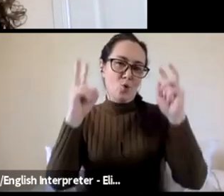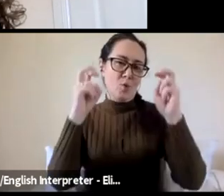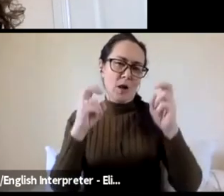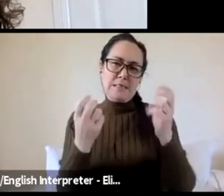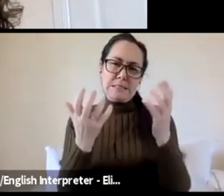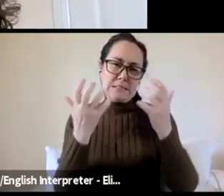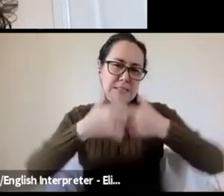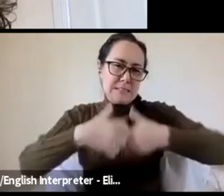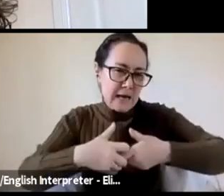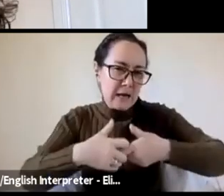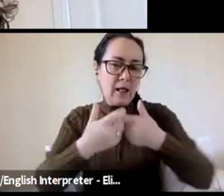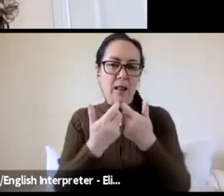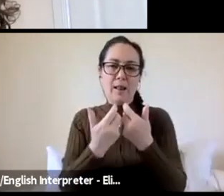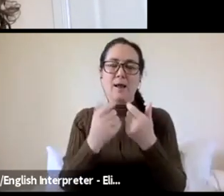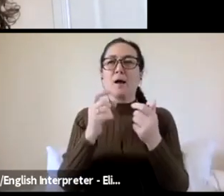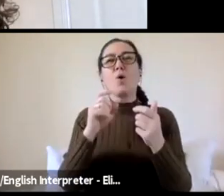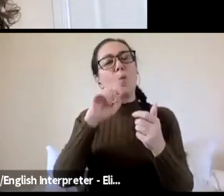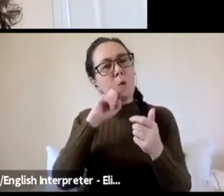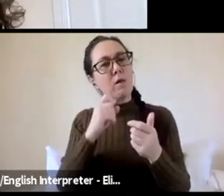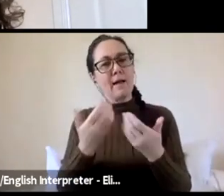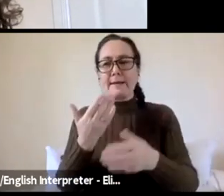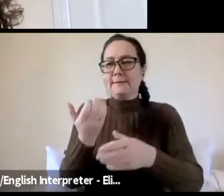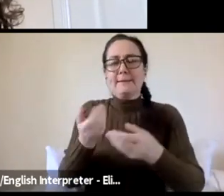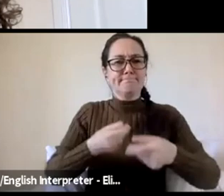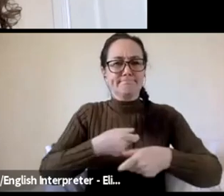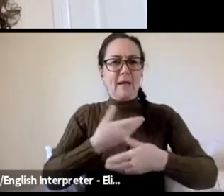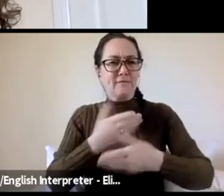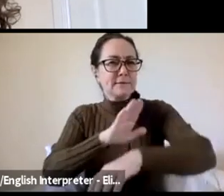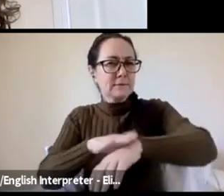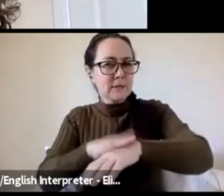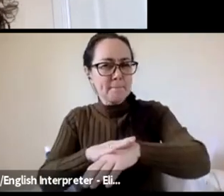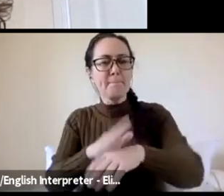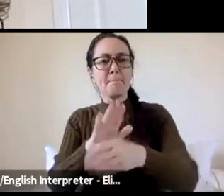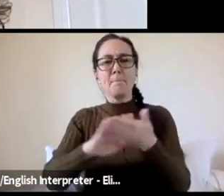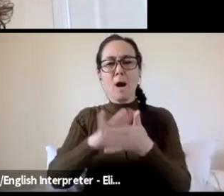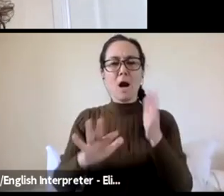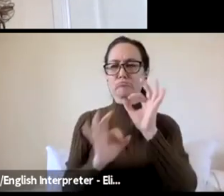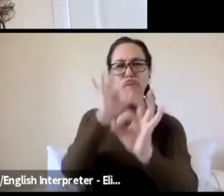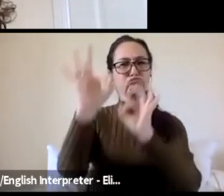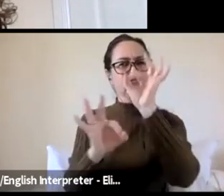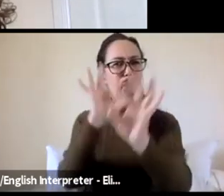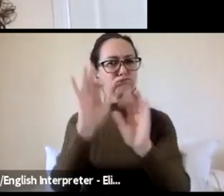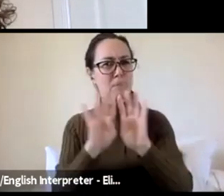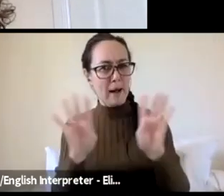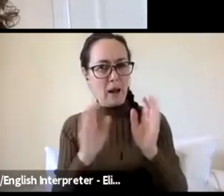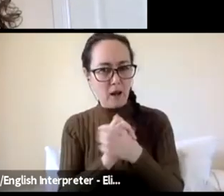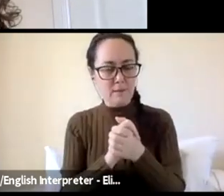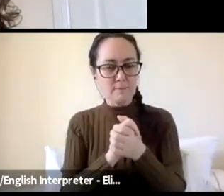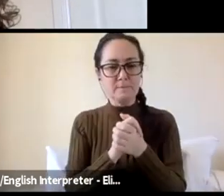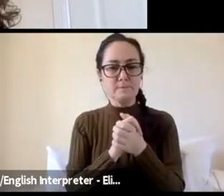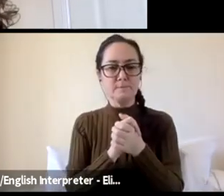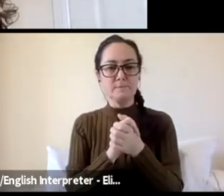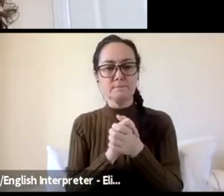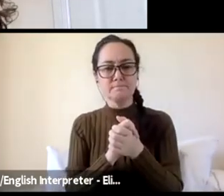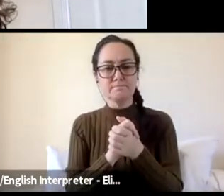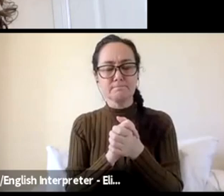things to ask about it. So we will be stopping for various breaks to ask questions. You'll see at the bottom of your screens, whether you're on a